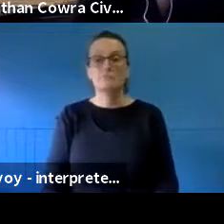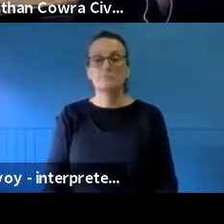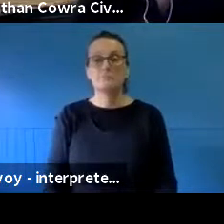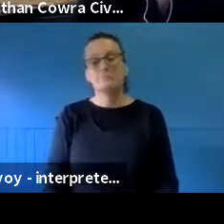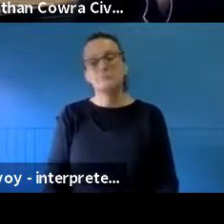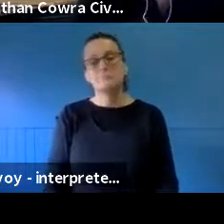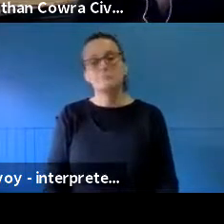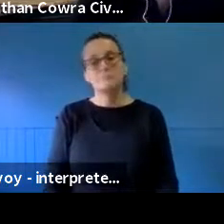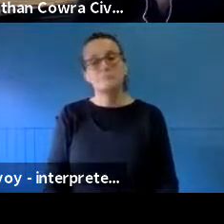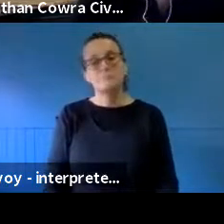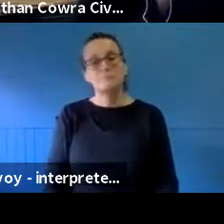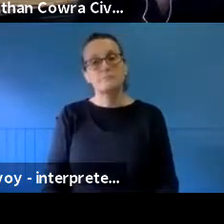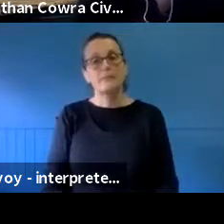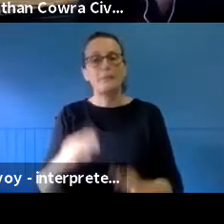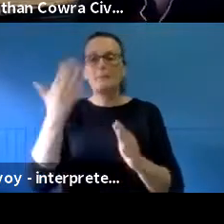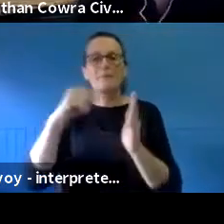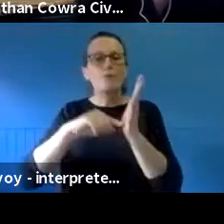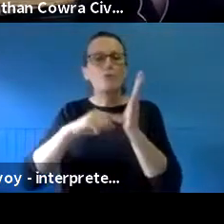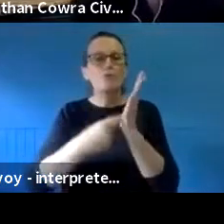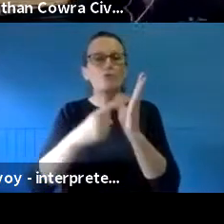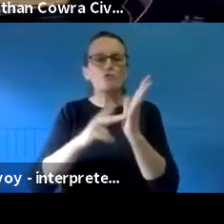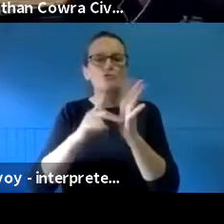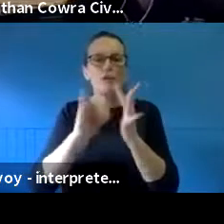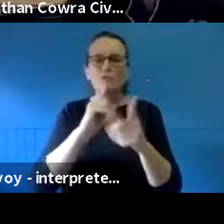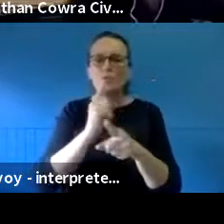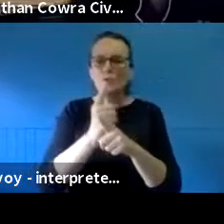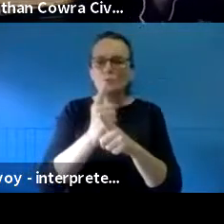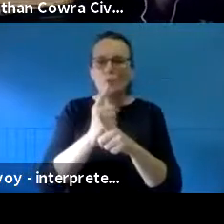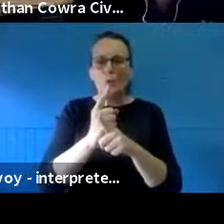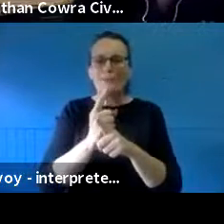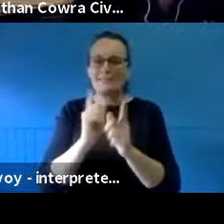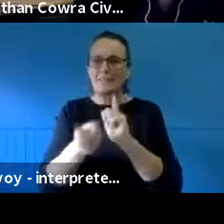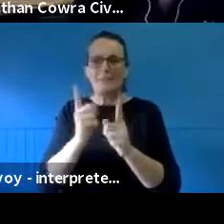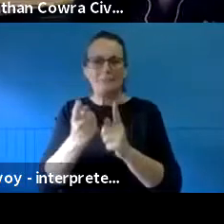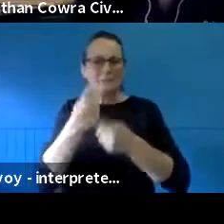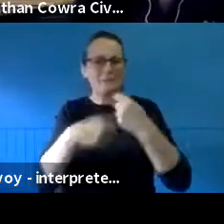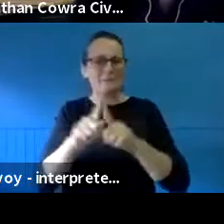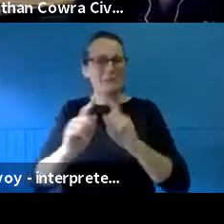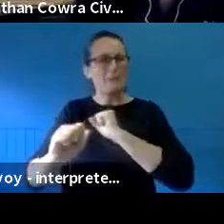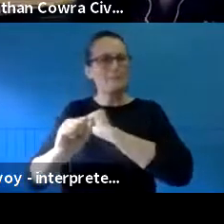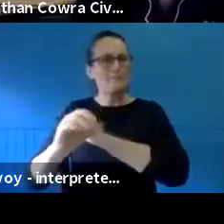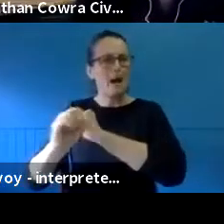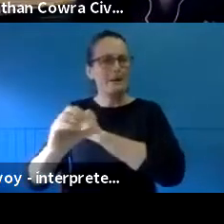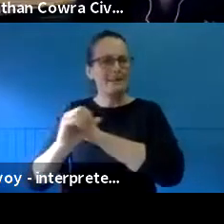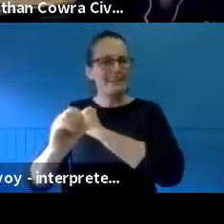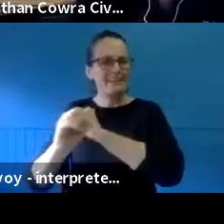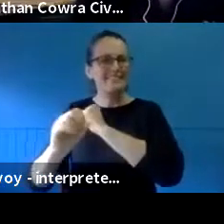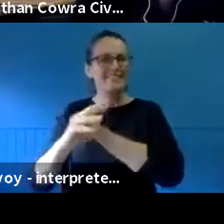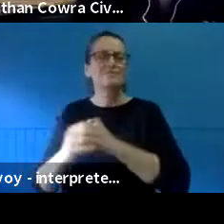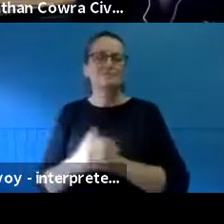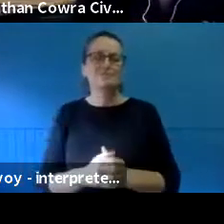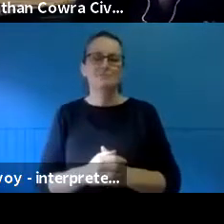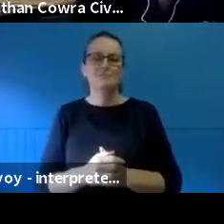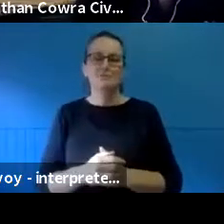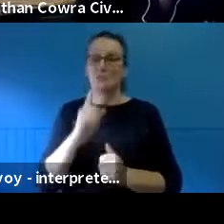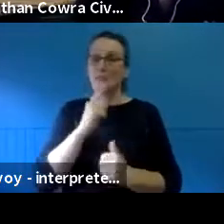think what even sort of Travis was alluding to earlier, that's sort of more of a marketing exercise in some respects, or an audience development exercise in terms of here's